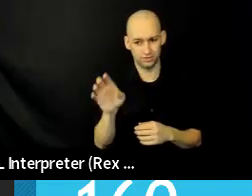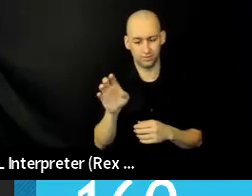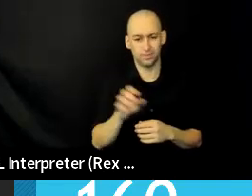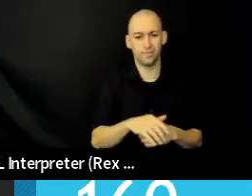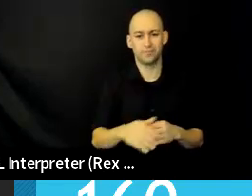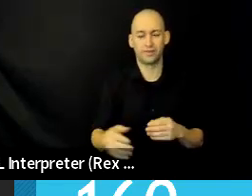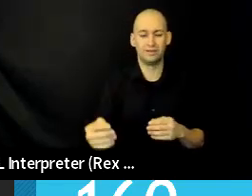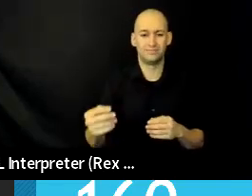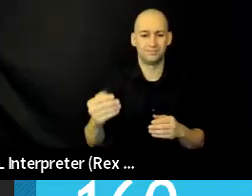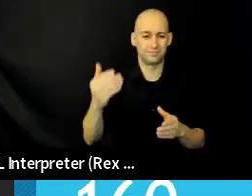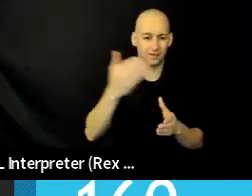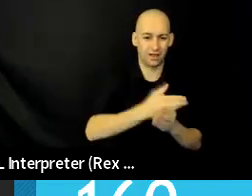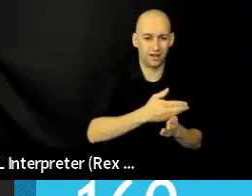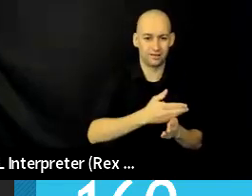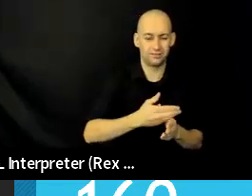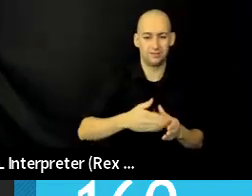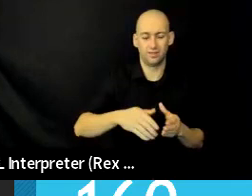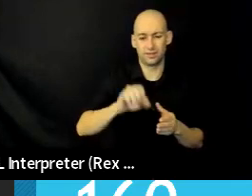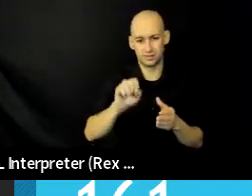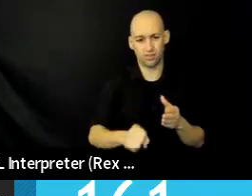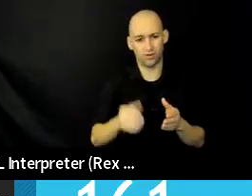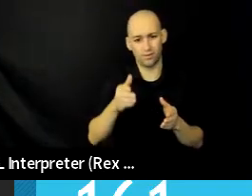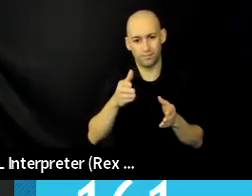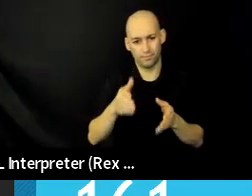remainder. Next slide, please.